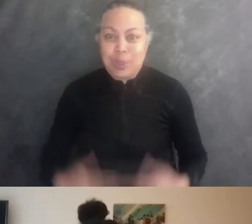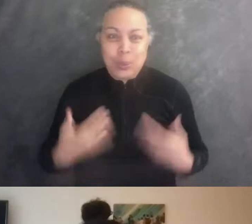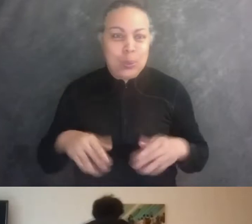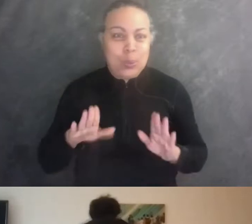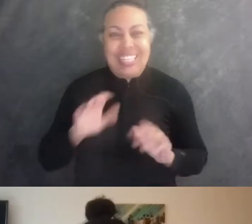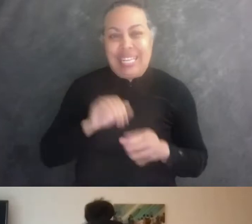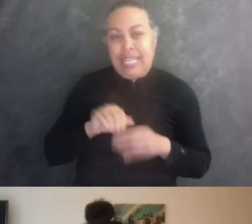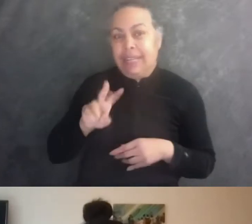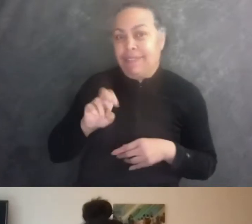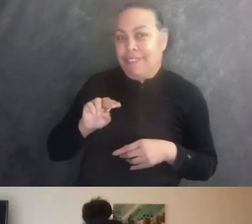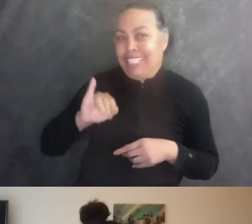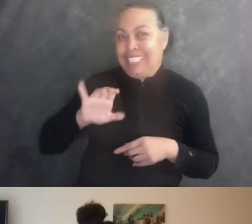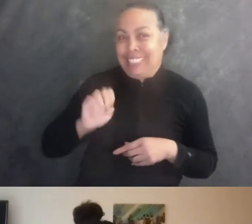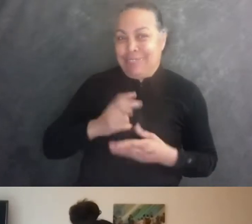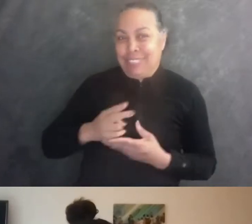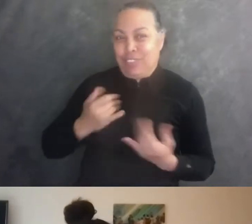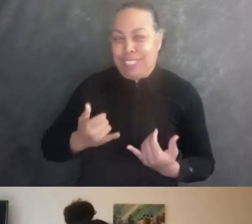now, but I think she's here.